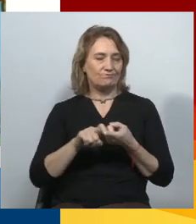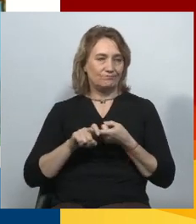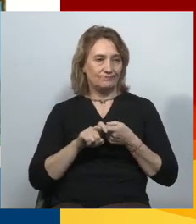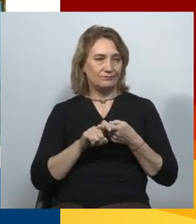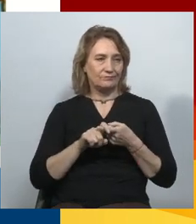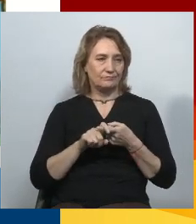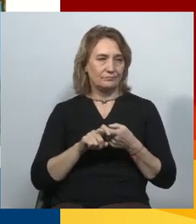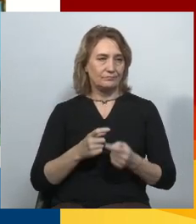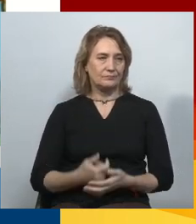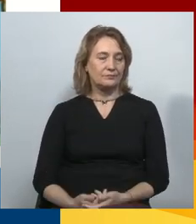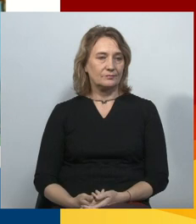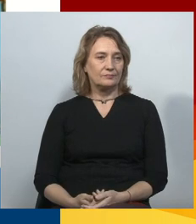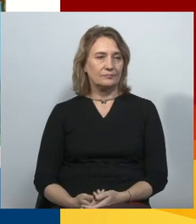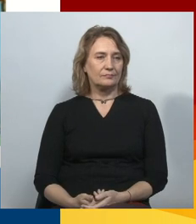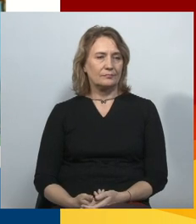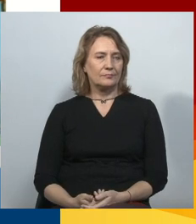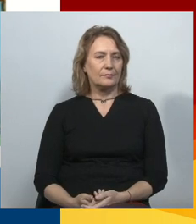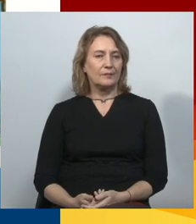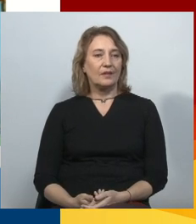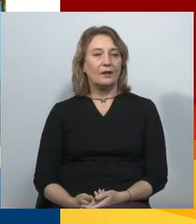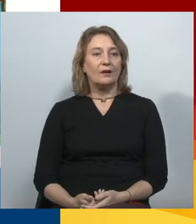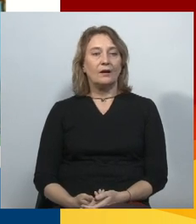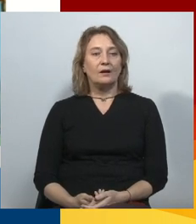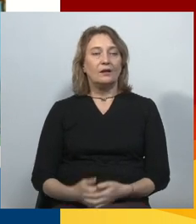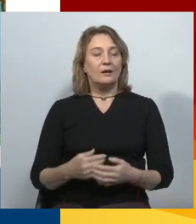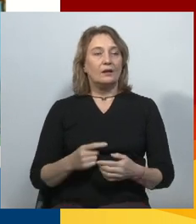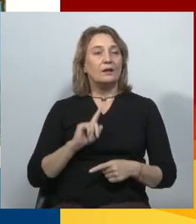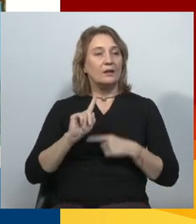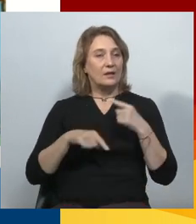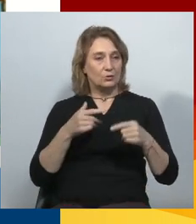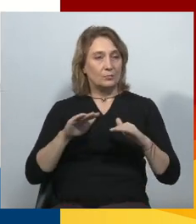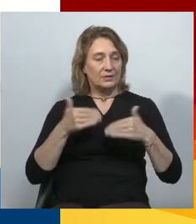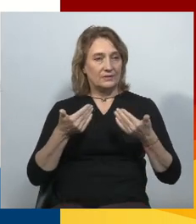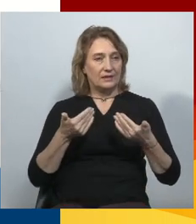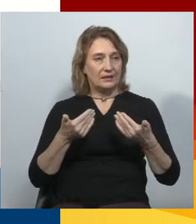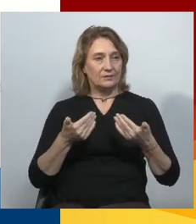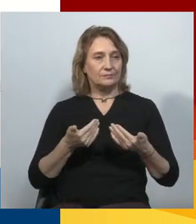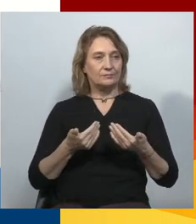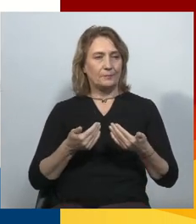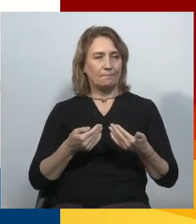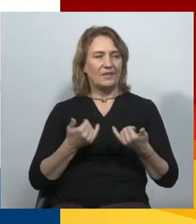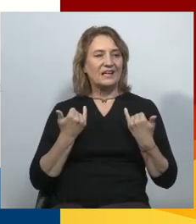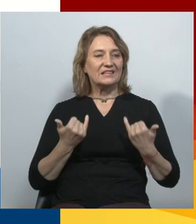people because of these fears. And next slide, please.